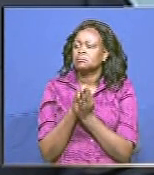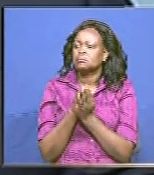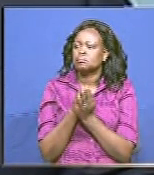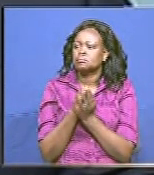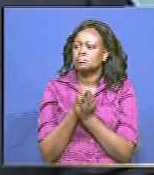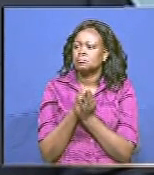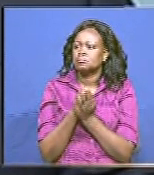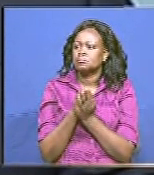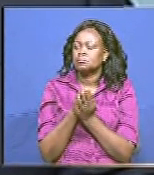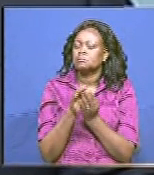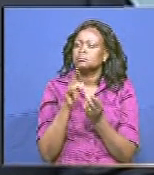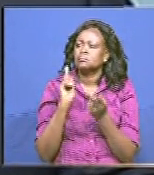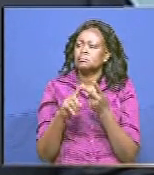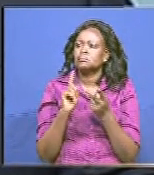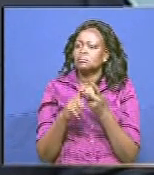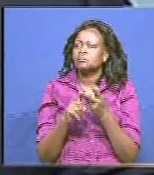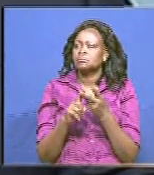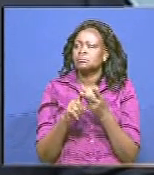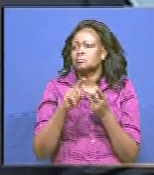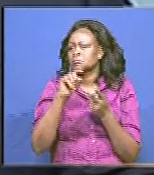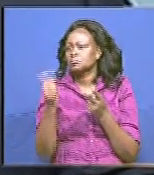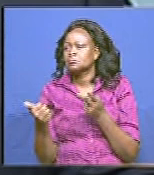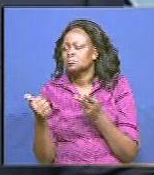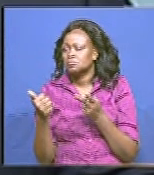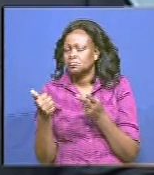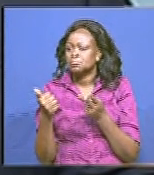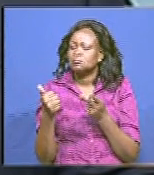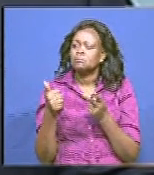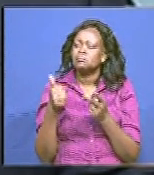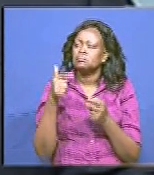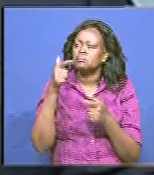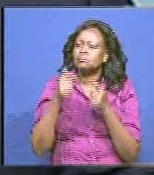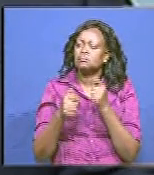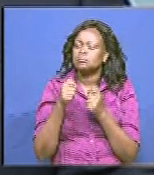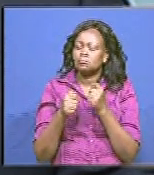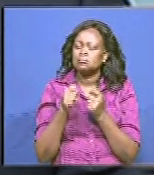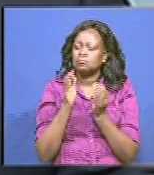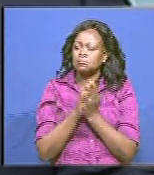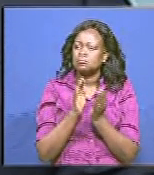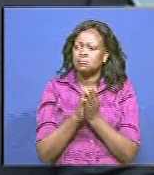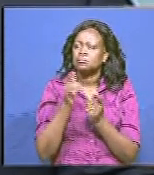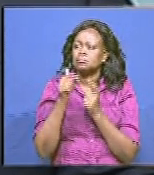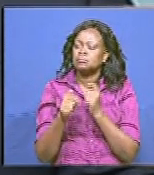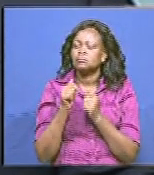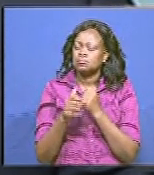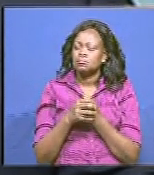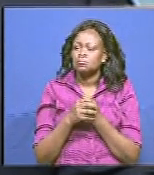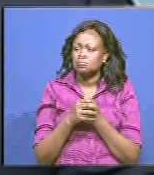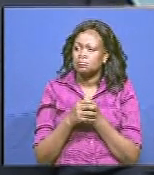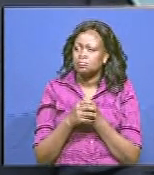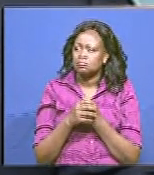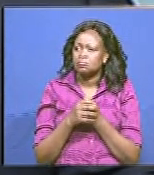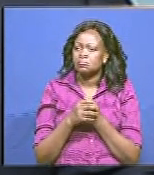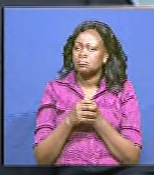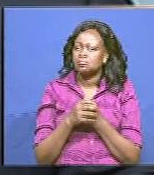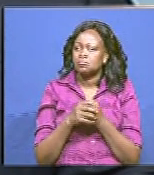Kipini. Yes. And a cold storage facility for milk in Bangale. Yes.